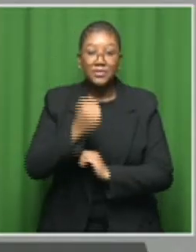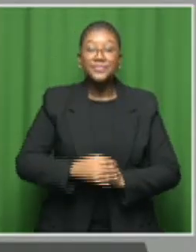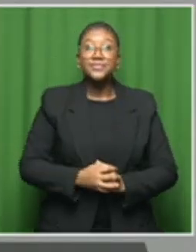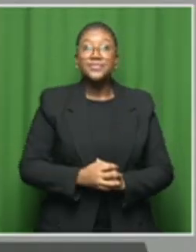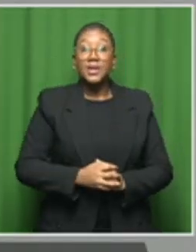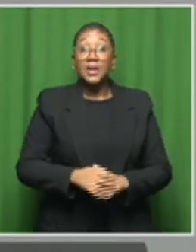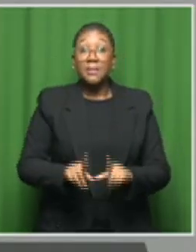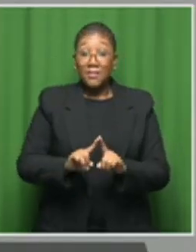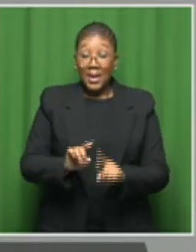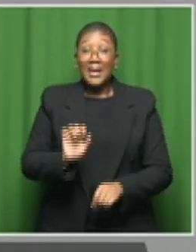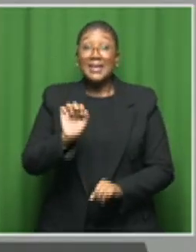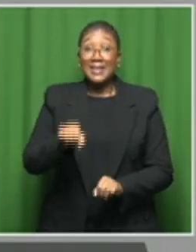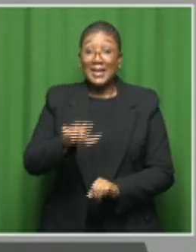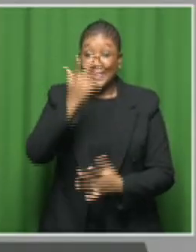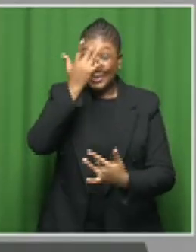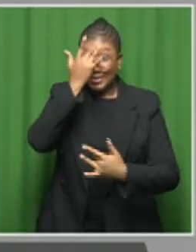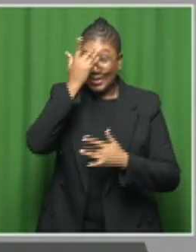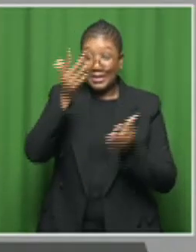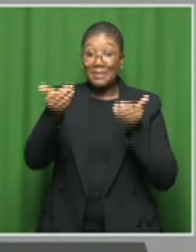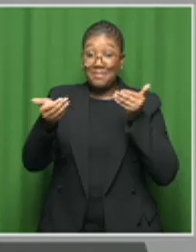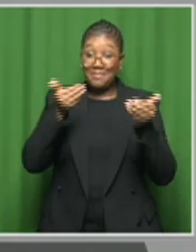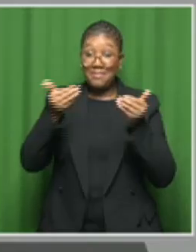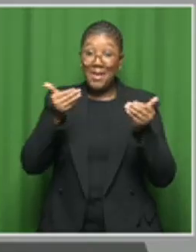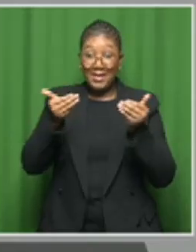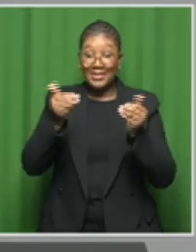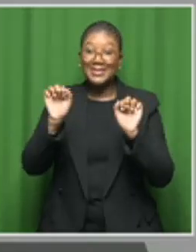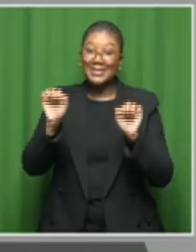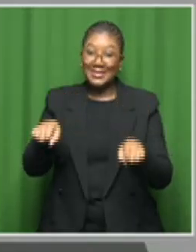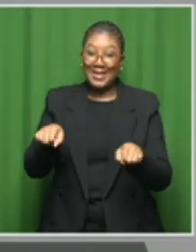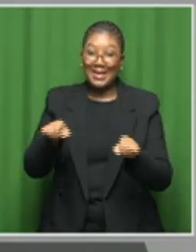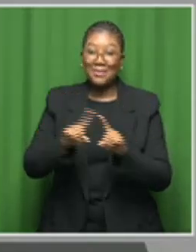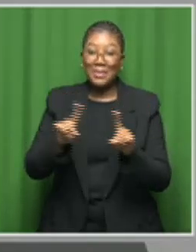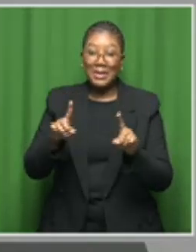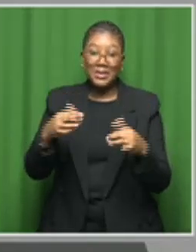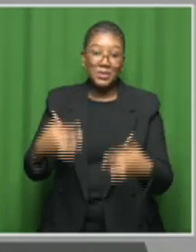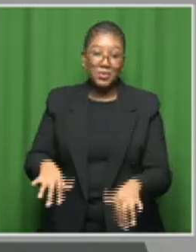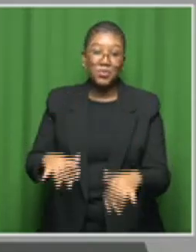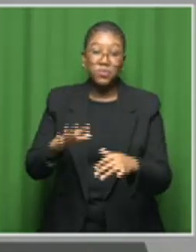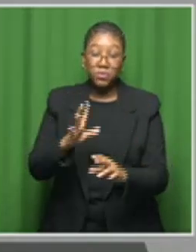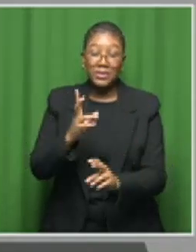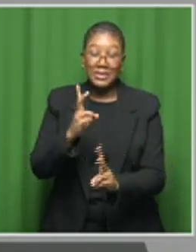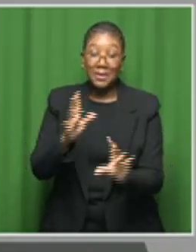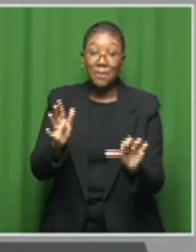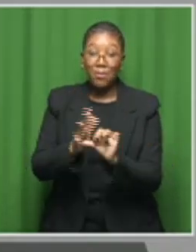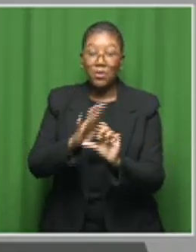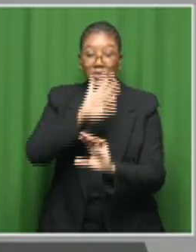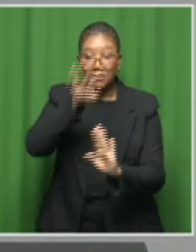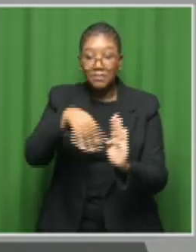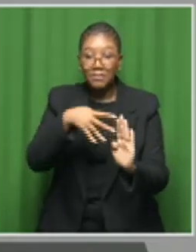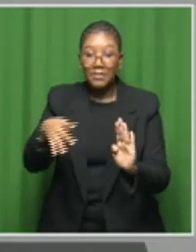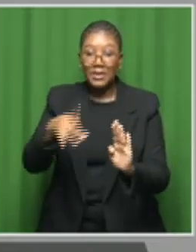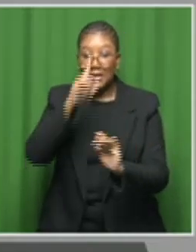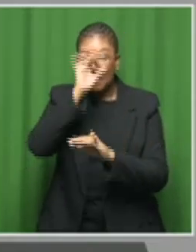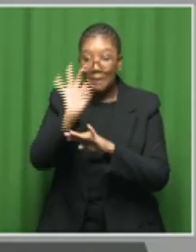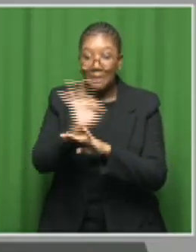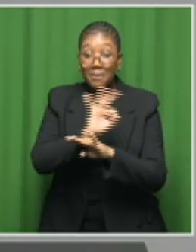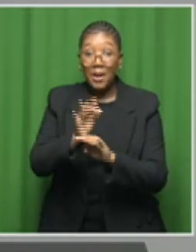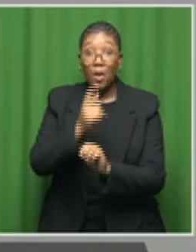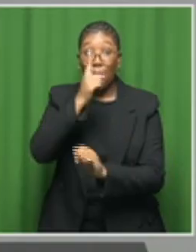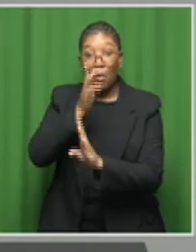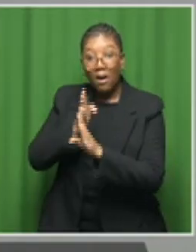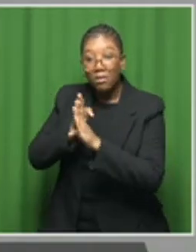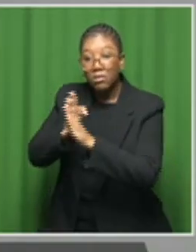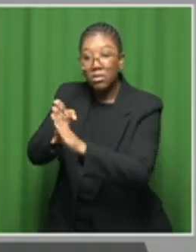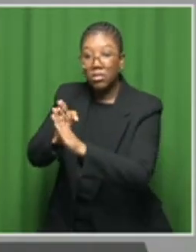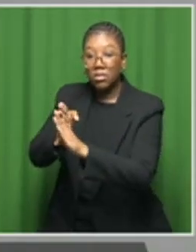way to manage it, but it is a very individual treatment plan for lupus. There's not just one treatment